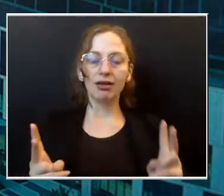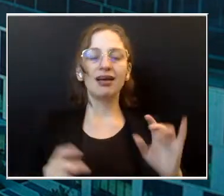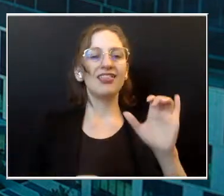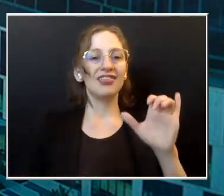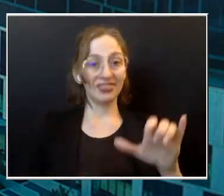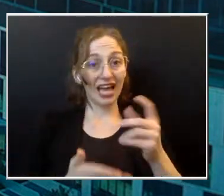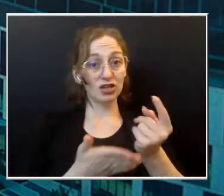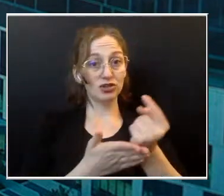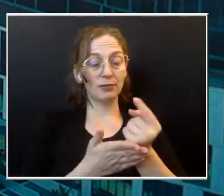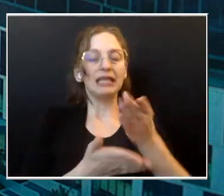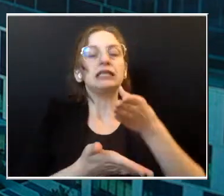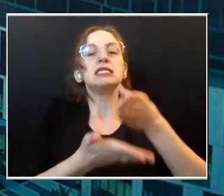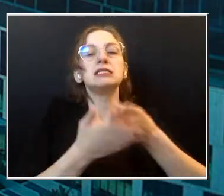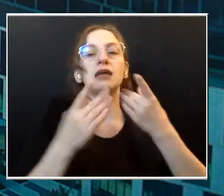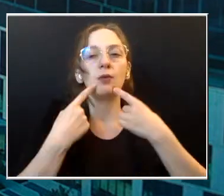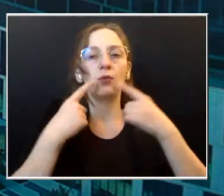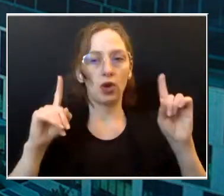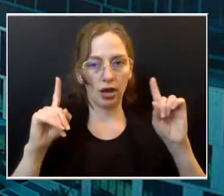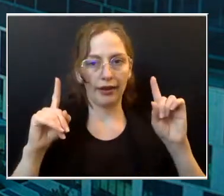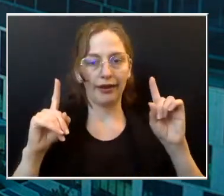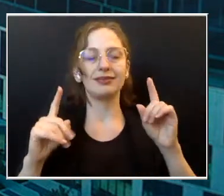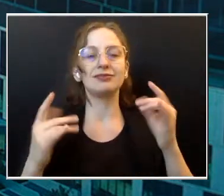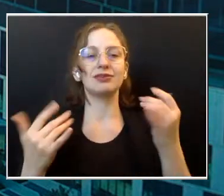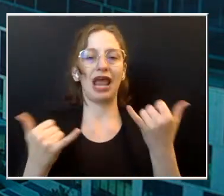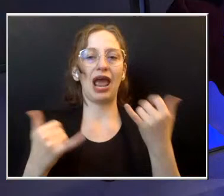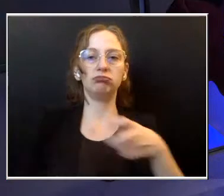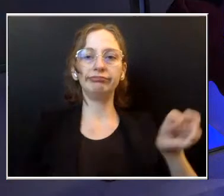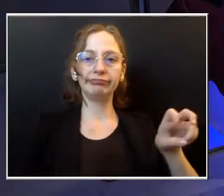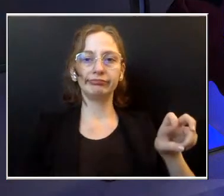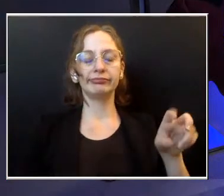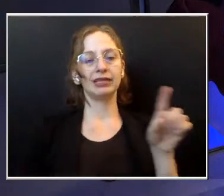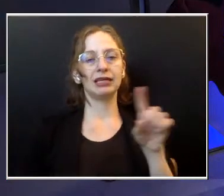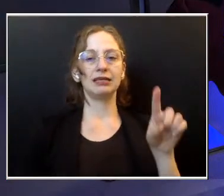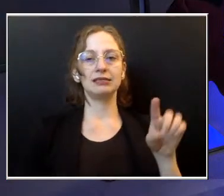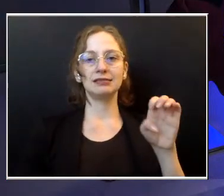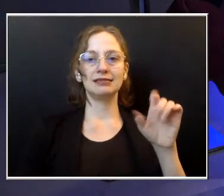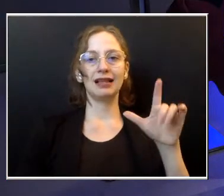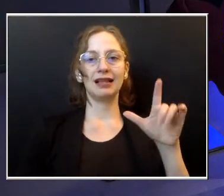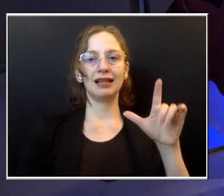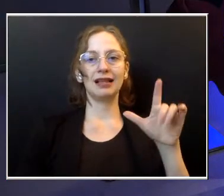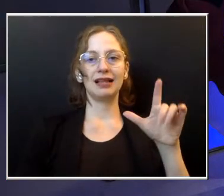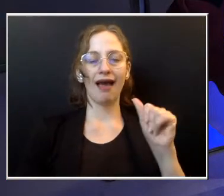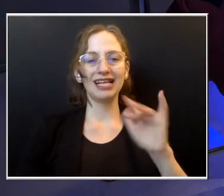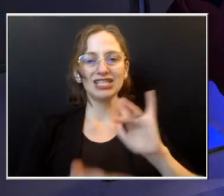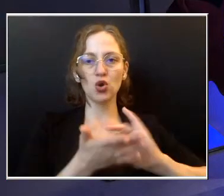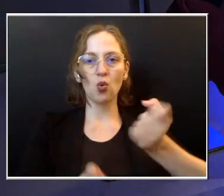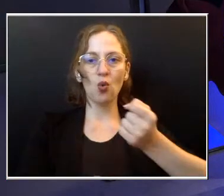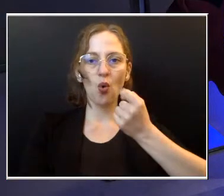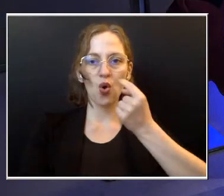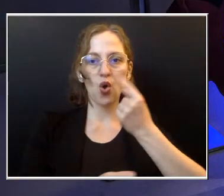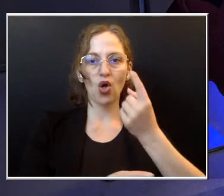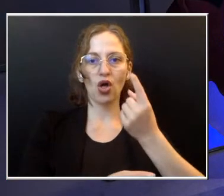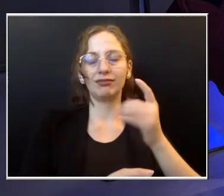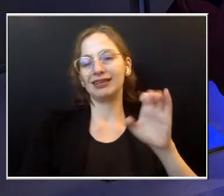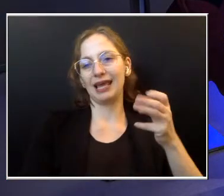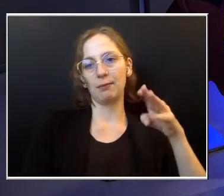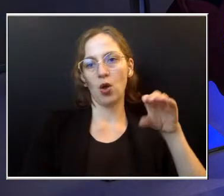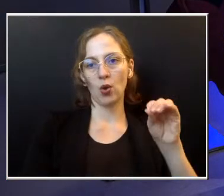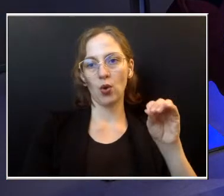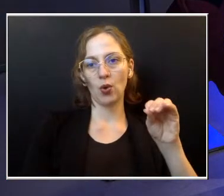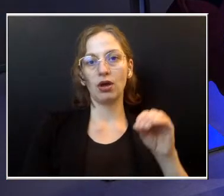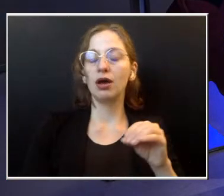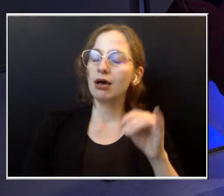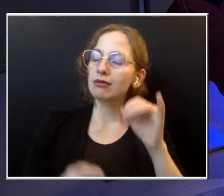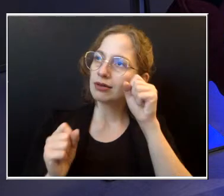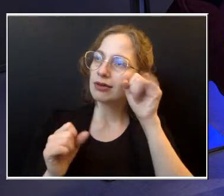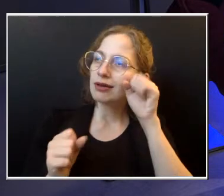on Xeloda, which is an oral chemo. So. It's just so unbelievable to see you sitting here with me again on our program, living.